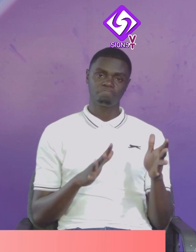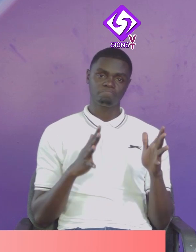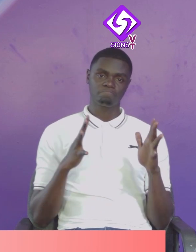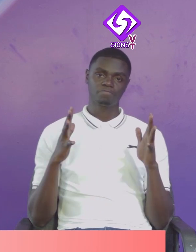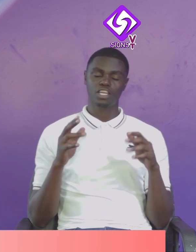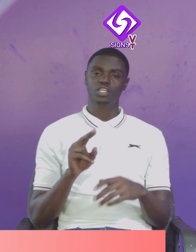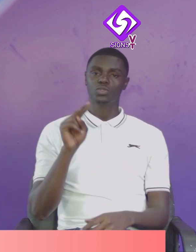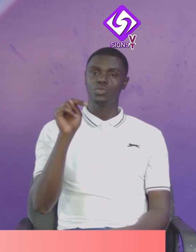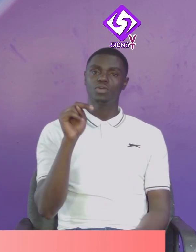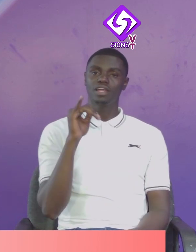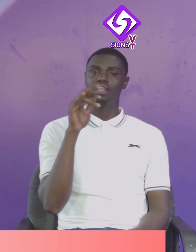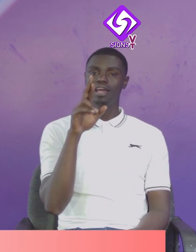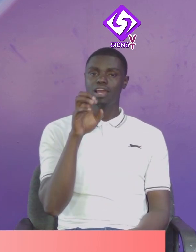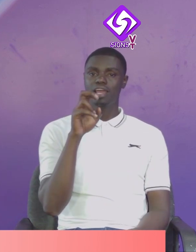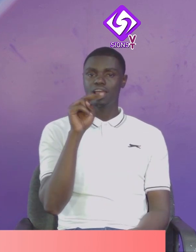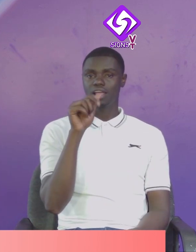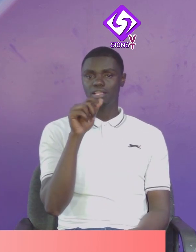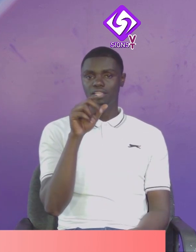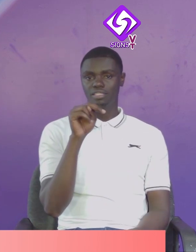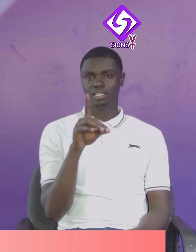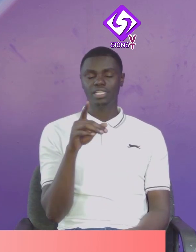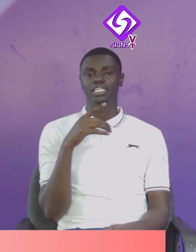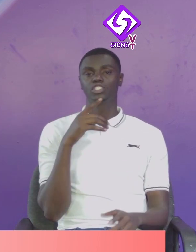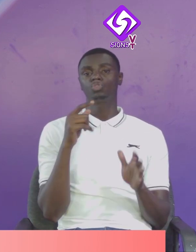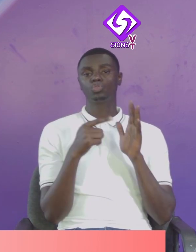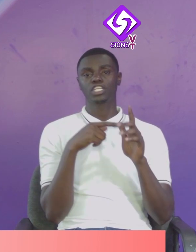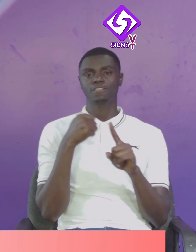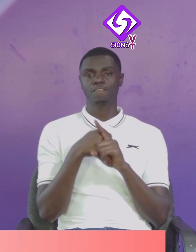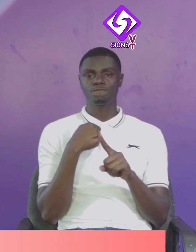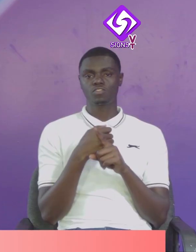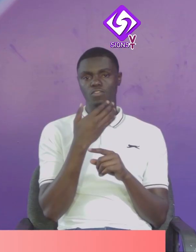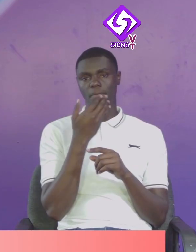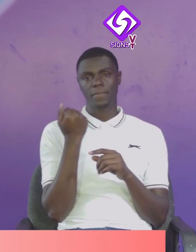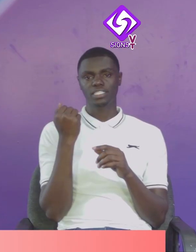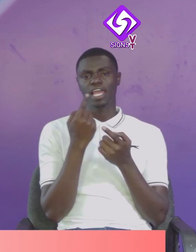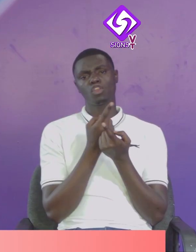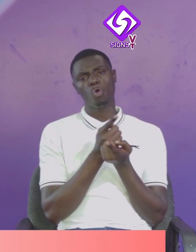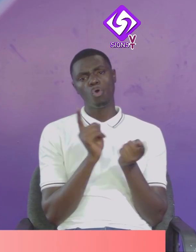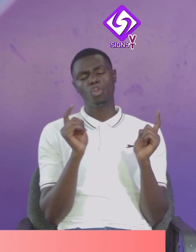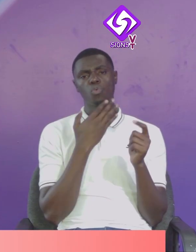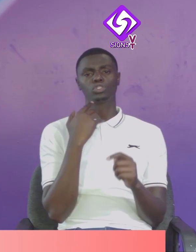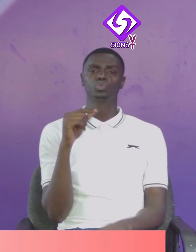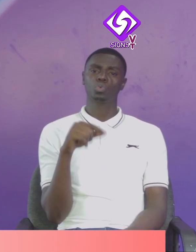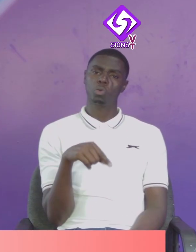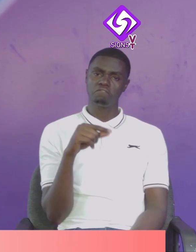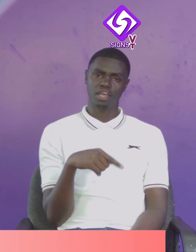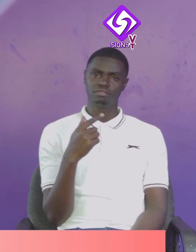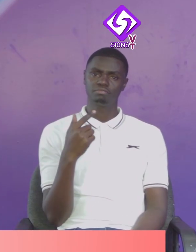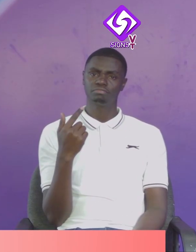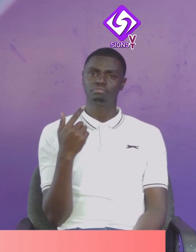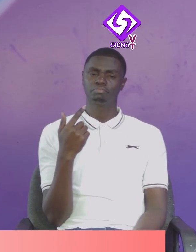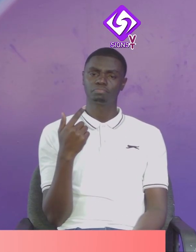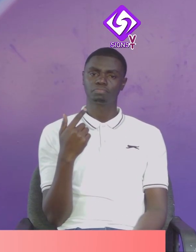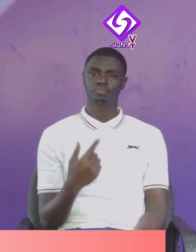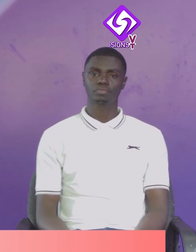to Northern Ireland, and it shows that they fought for the best, and everyone, of course, wants to qualify. Despite